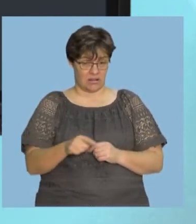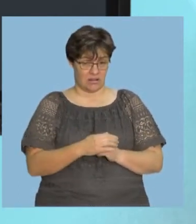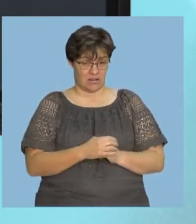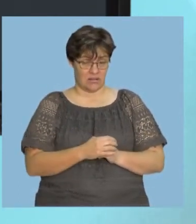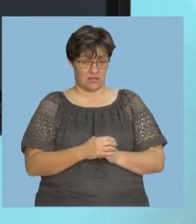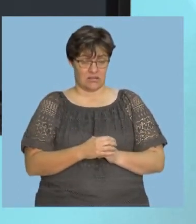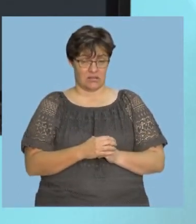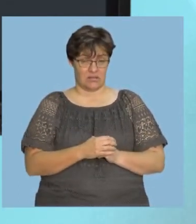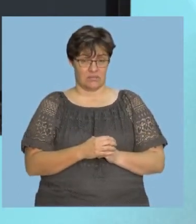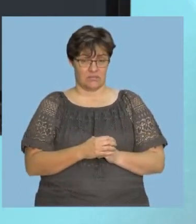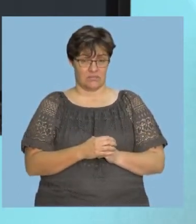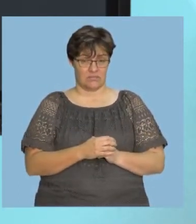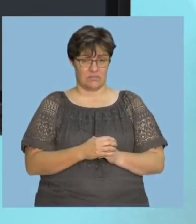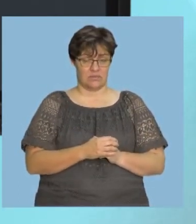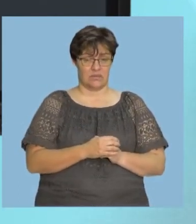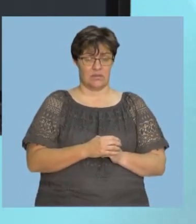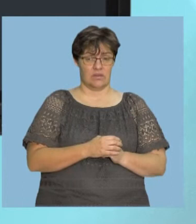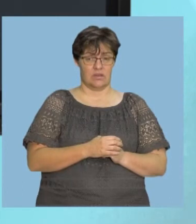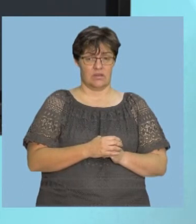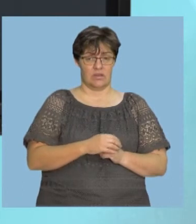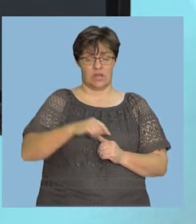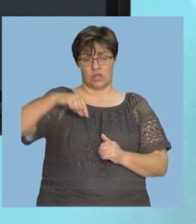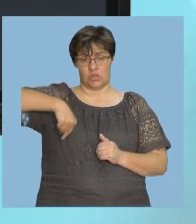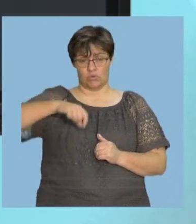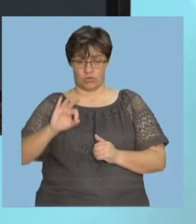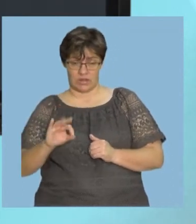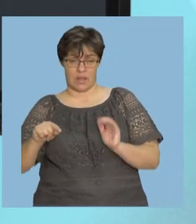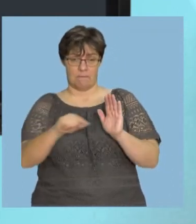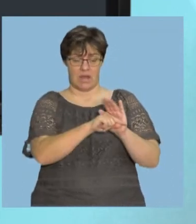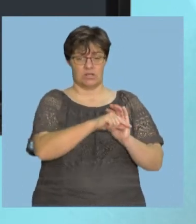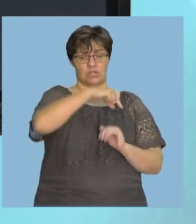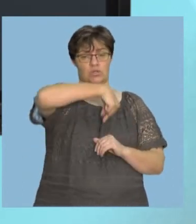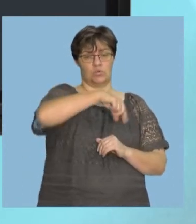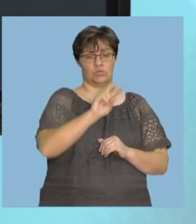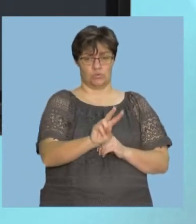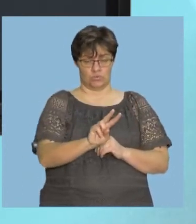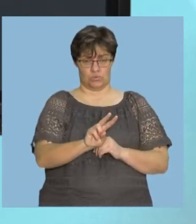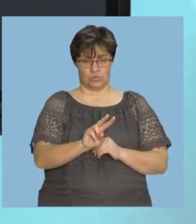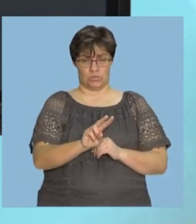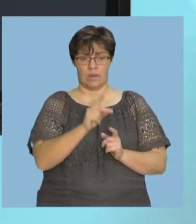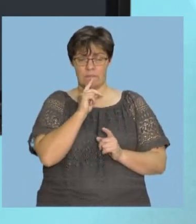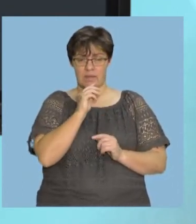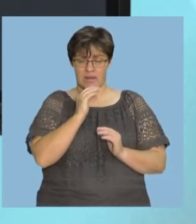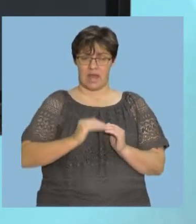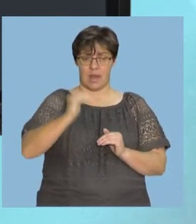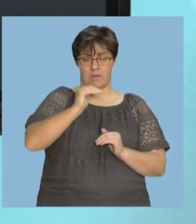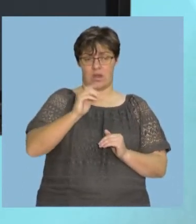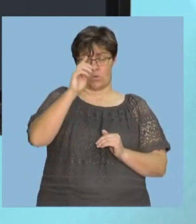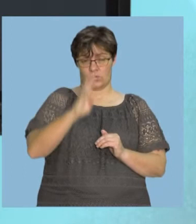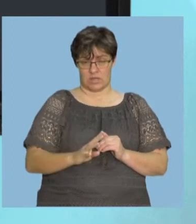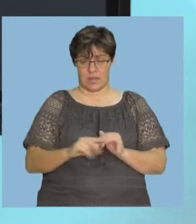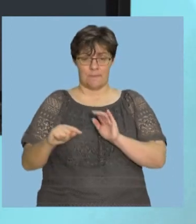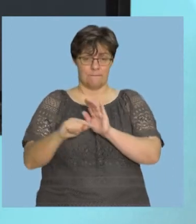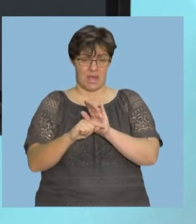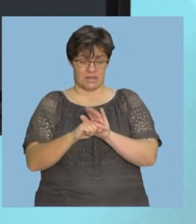is Q3 minus Q2, meaningly the upper quartile minus